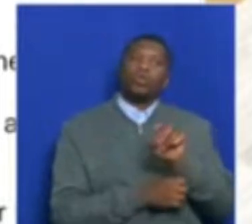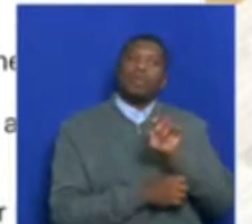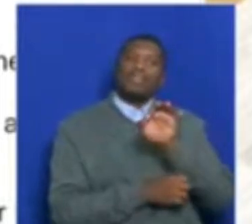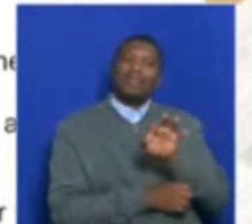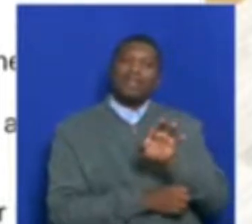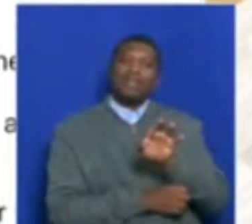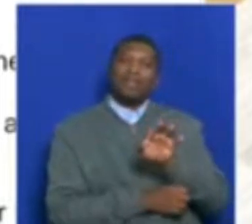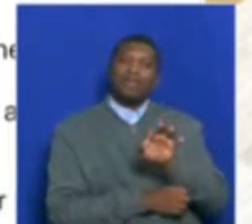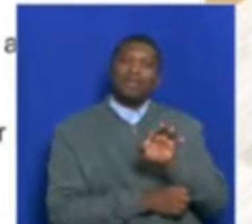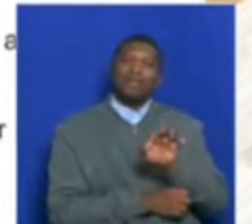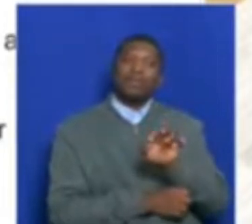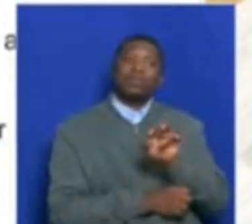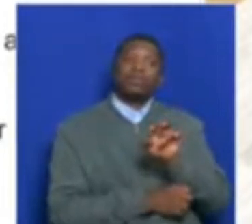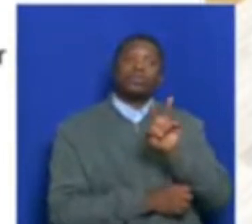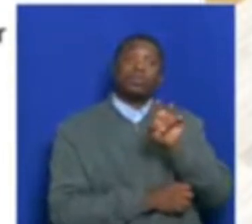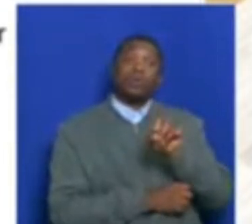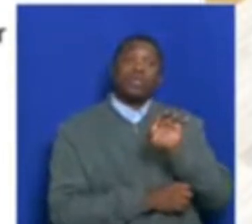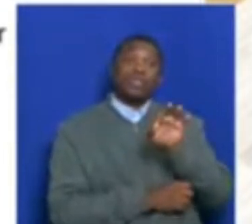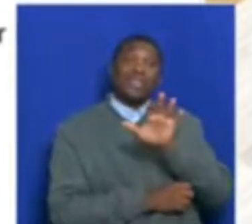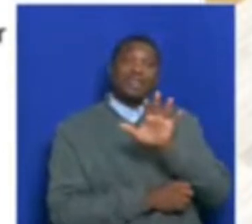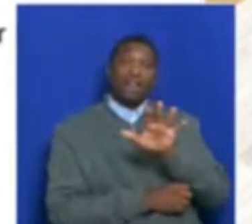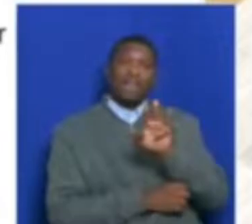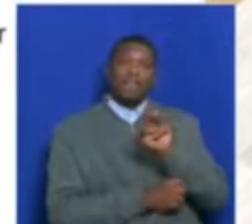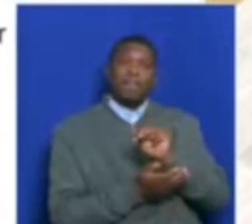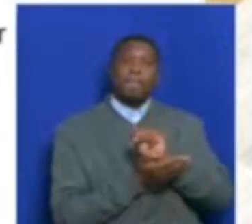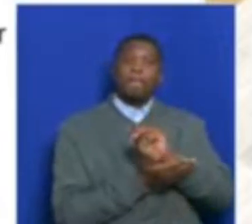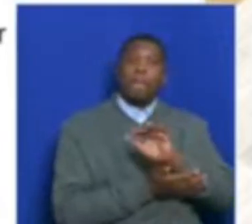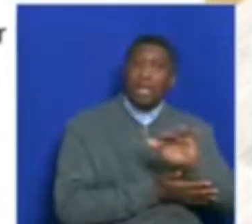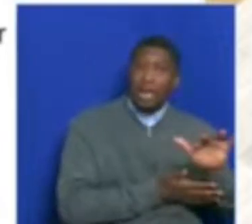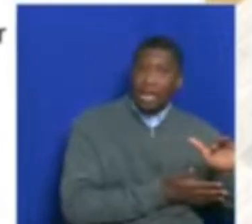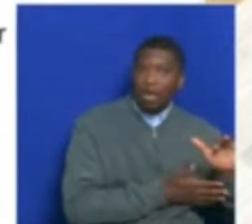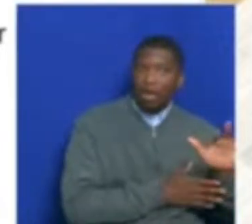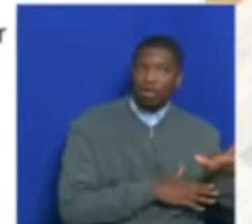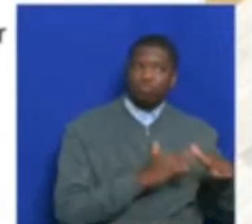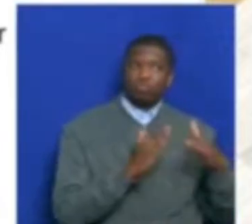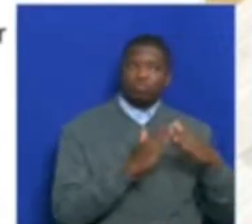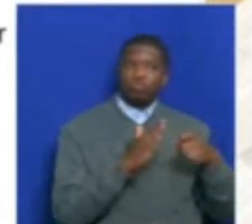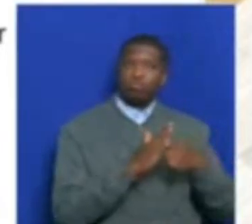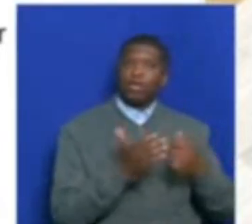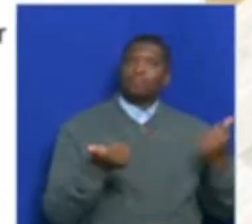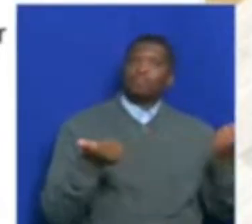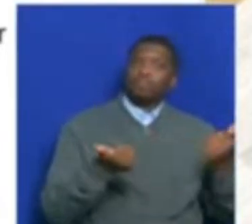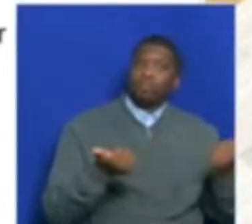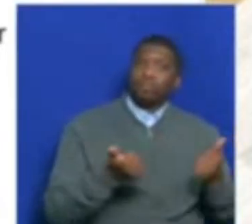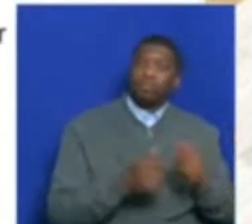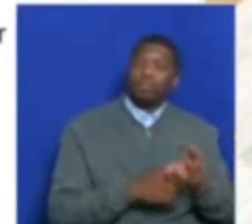2.35 million property which they had purchased. Another transfer of